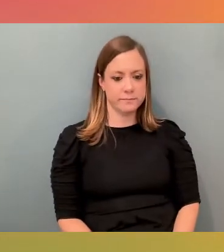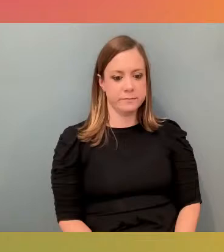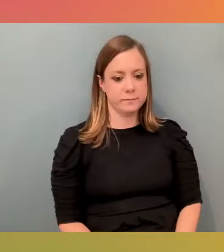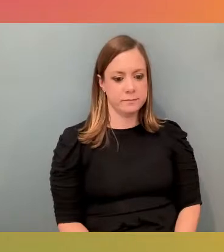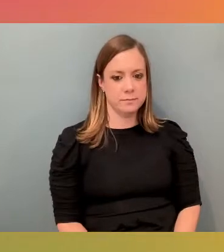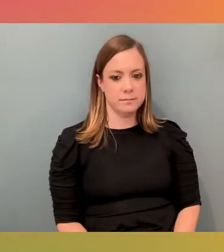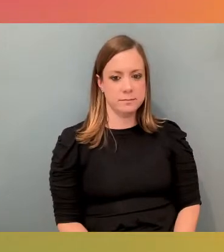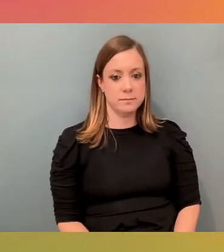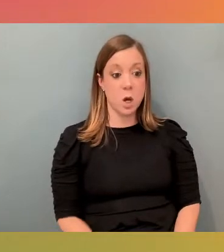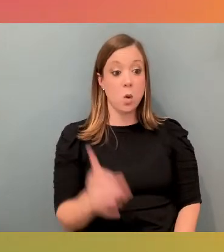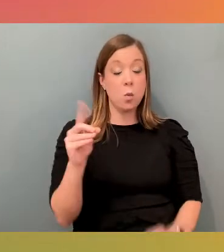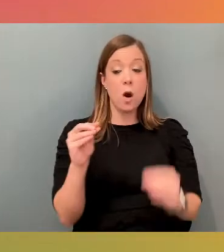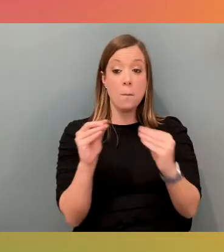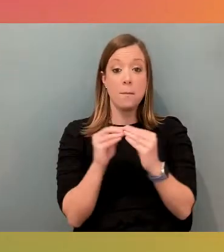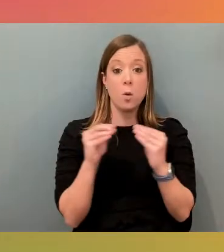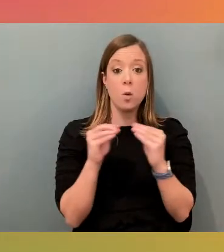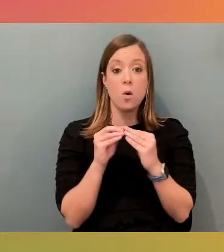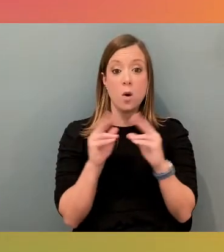And one more quote,